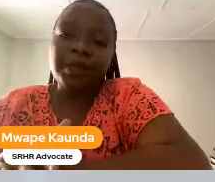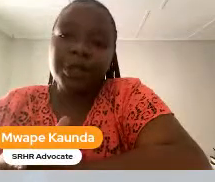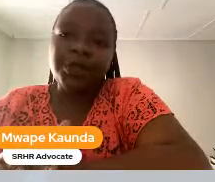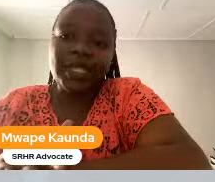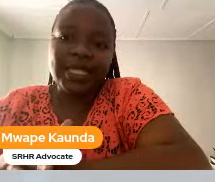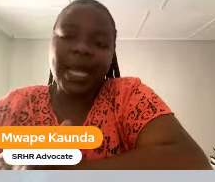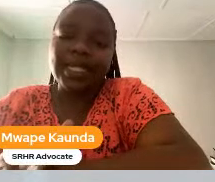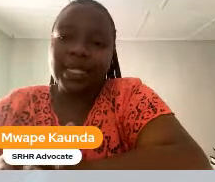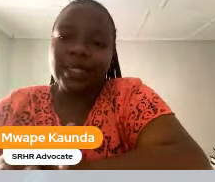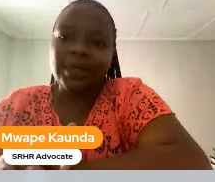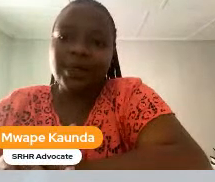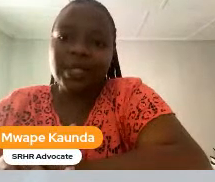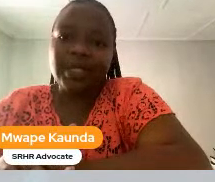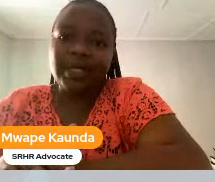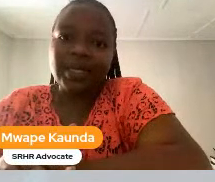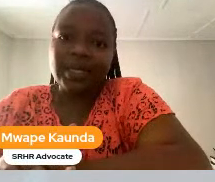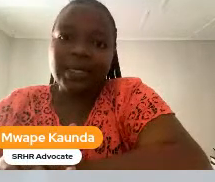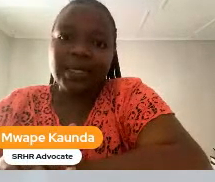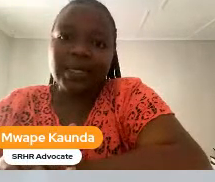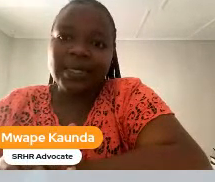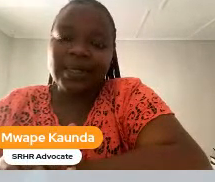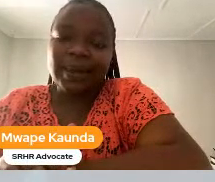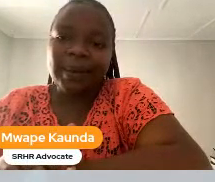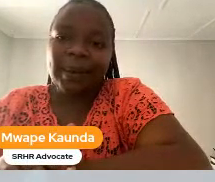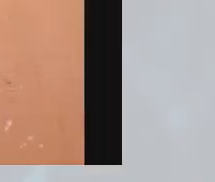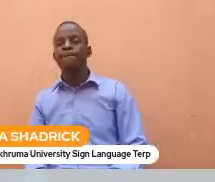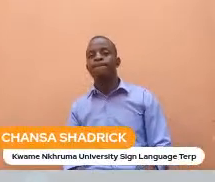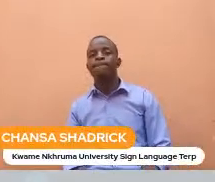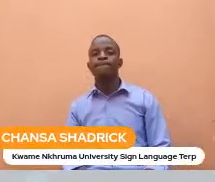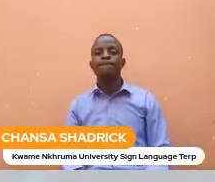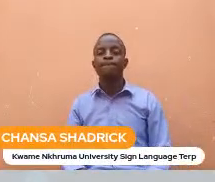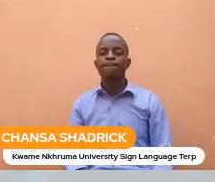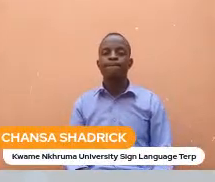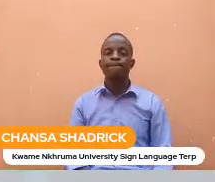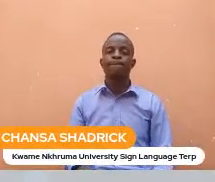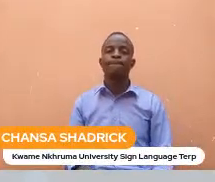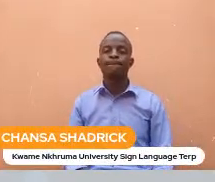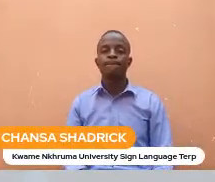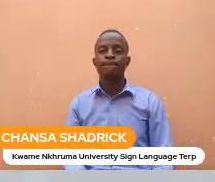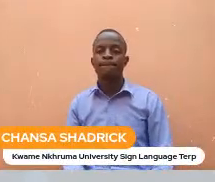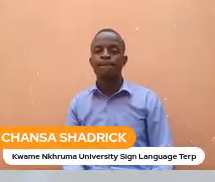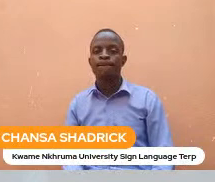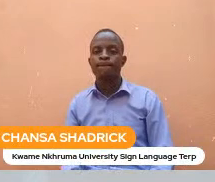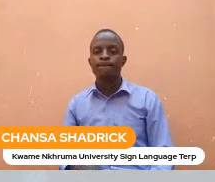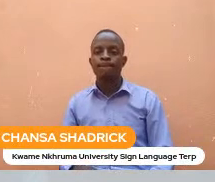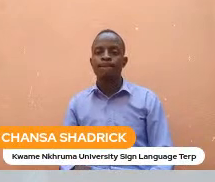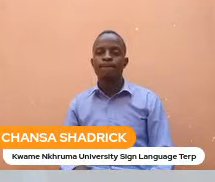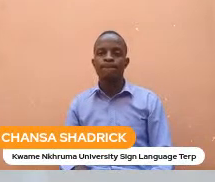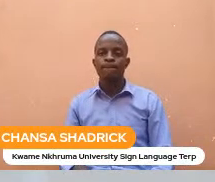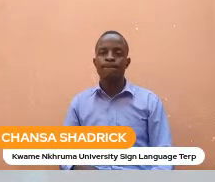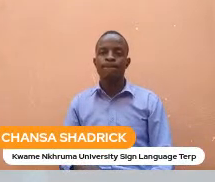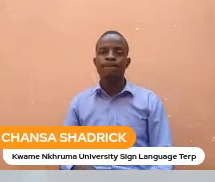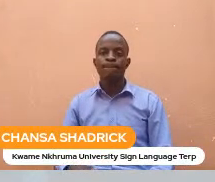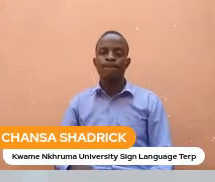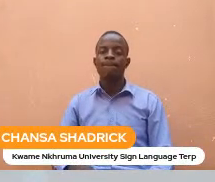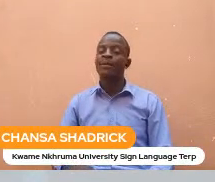young Oh people no, do need we seem access to have to lost. this. Okay, we lost you for a while, Mwape, but please go on. You're back